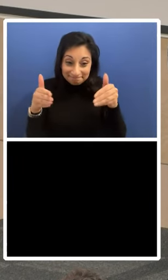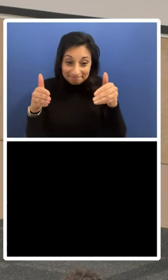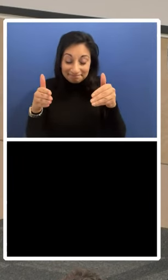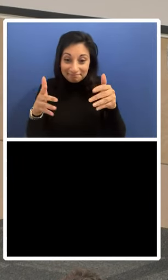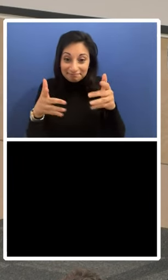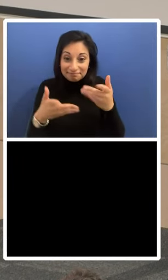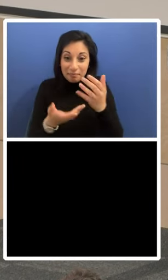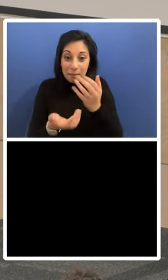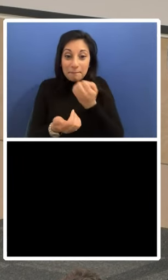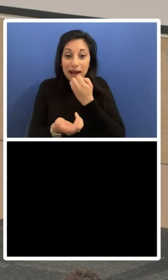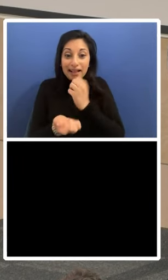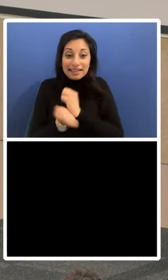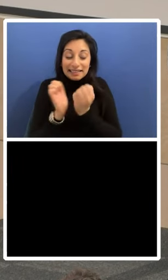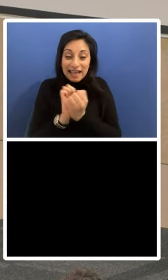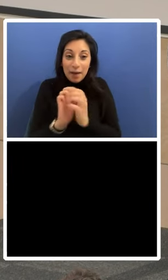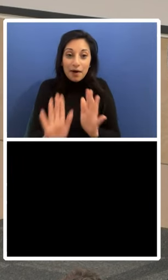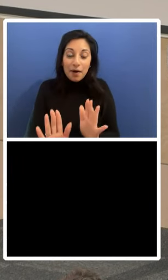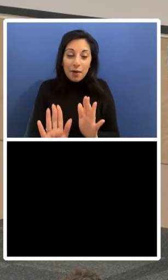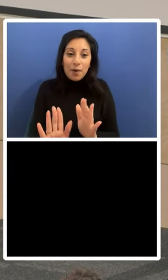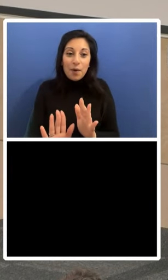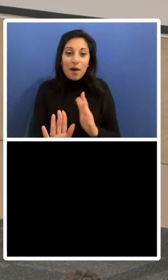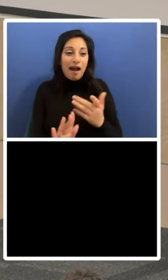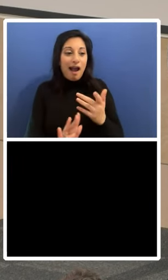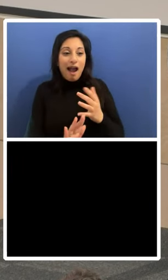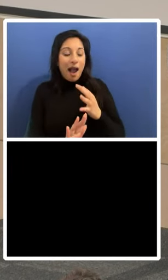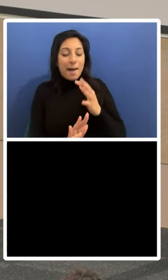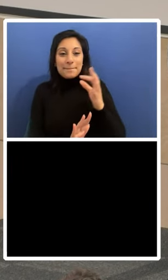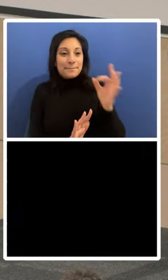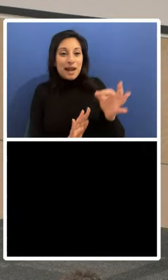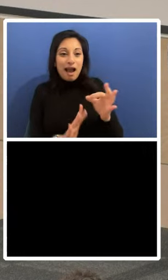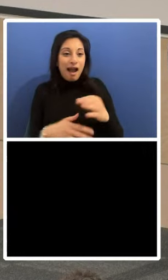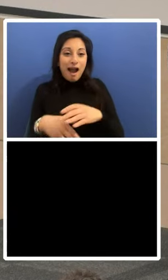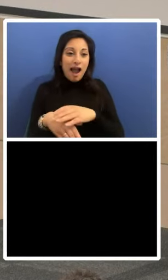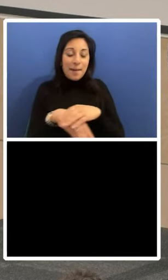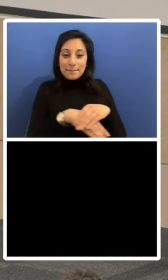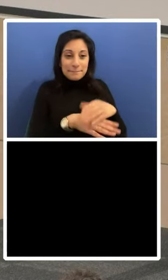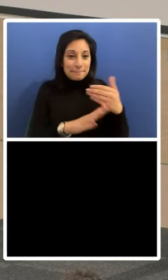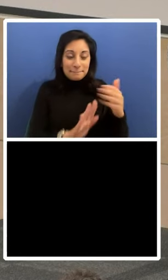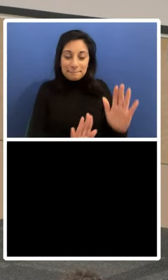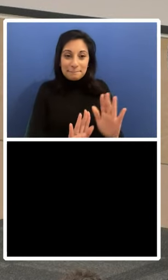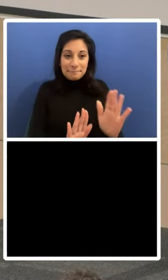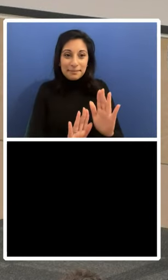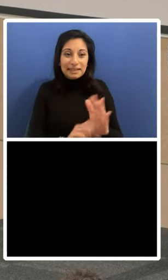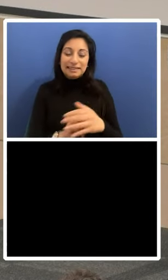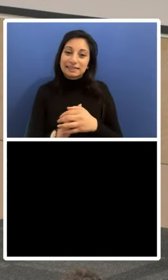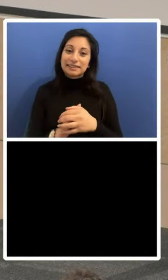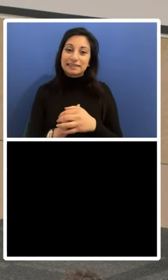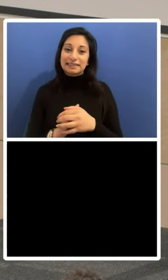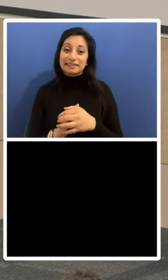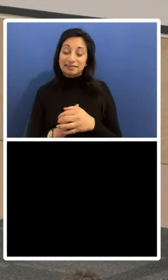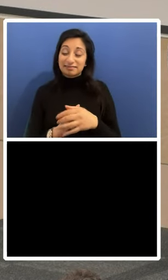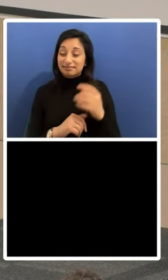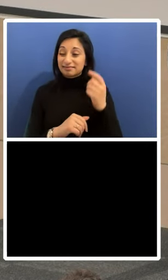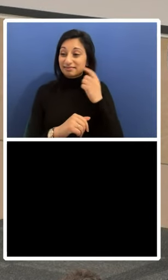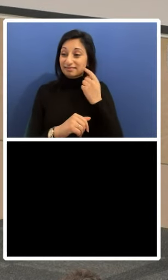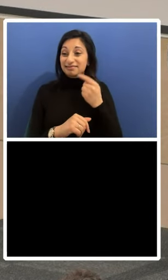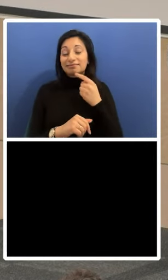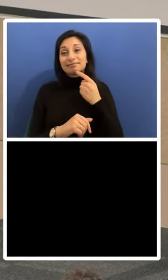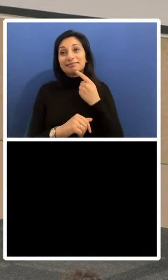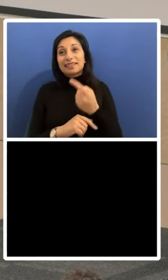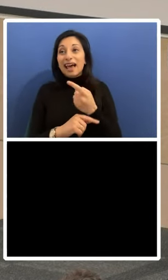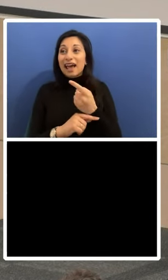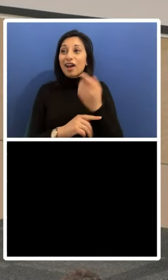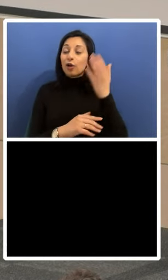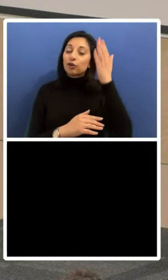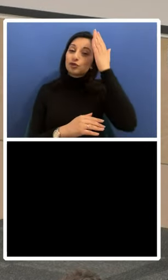I didn't apply for any internships because of that. But it would be easy for me to turn around and be like, don't apply for internships, follow your dreams, you know what I mean? But,